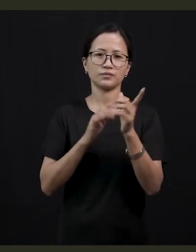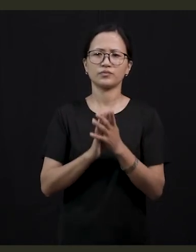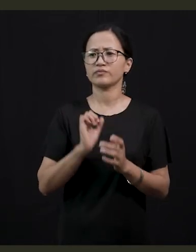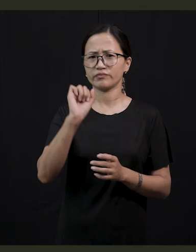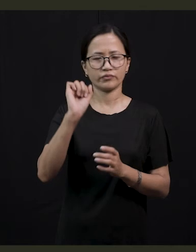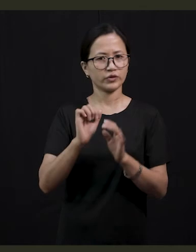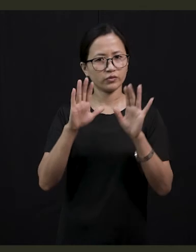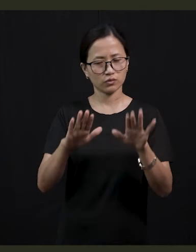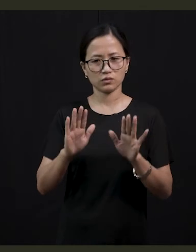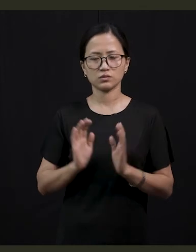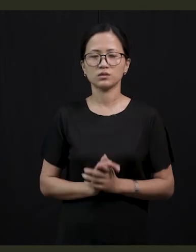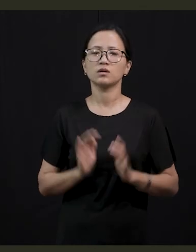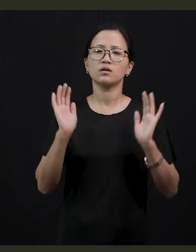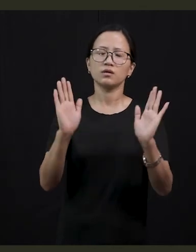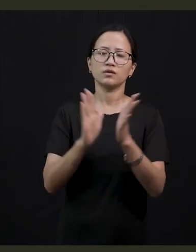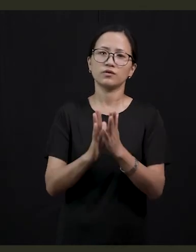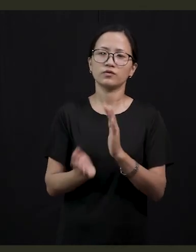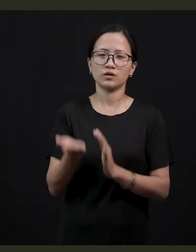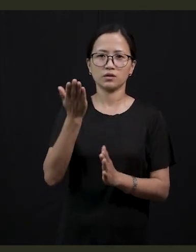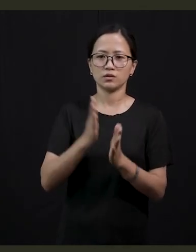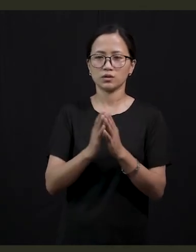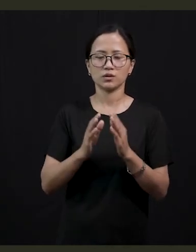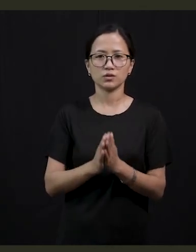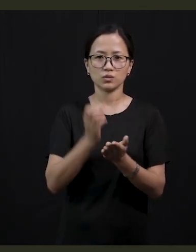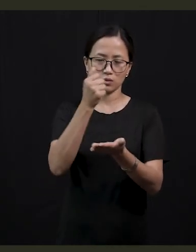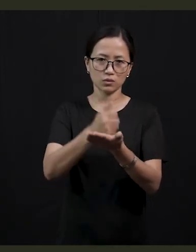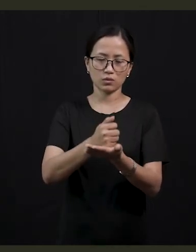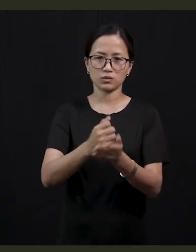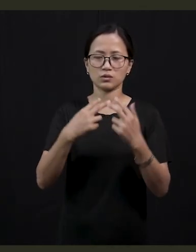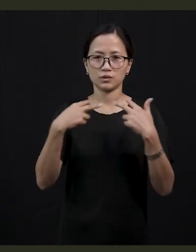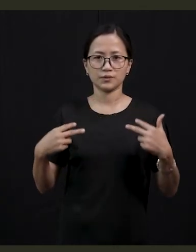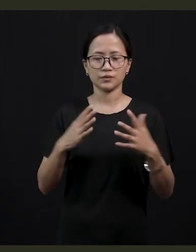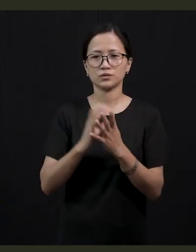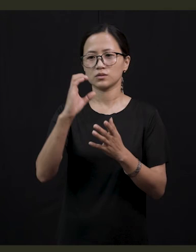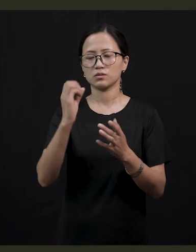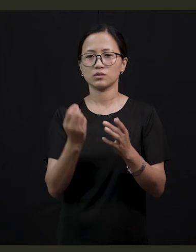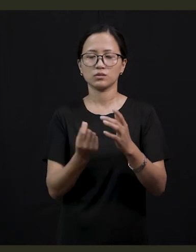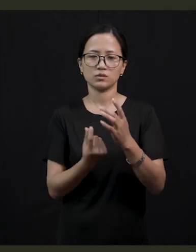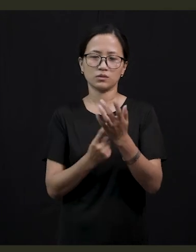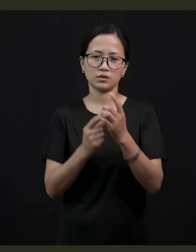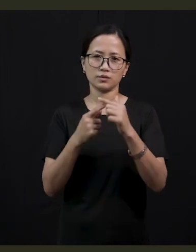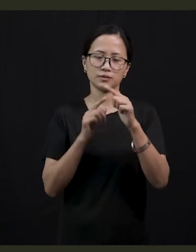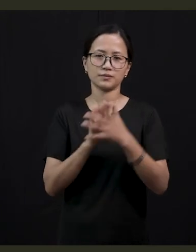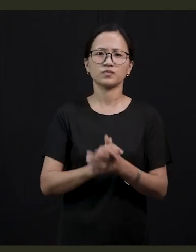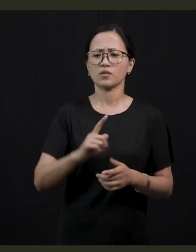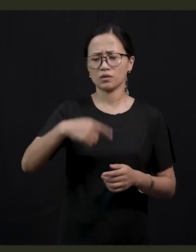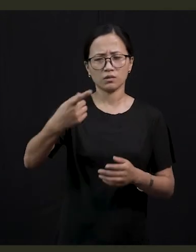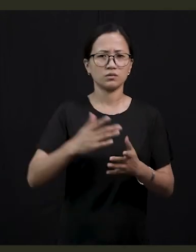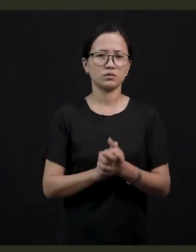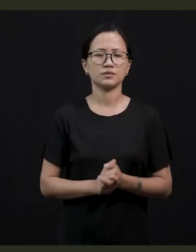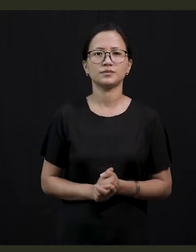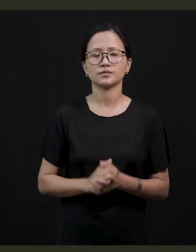high courts, and the judgments can be overruled by the Supreme Court of India. Now it is not always